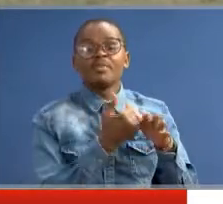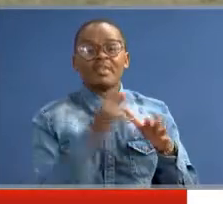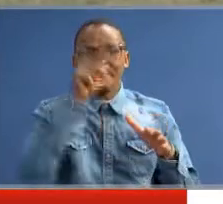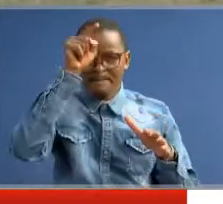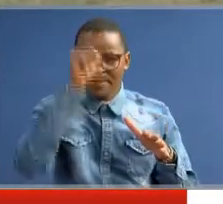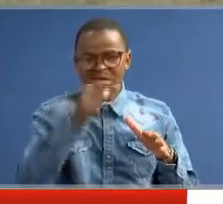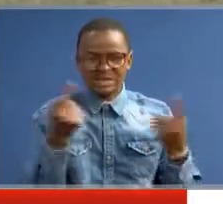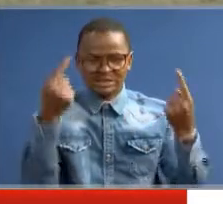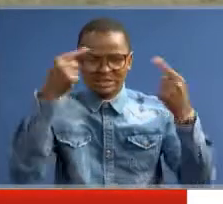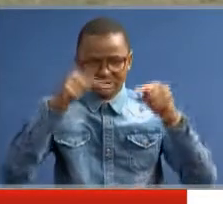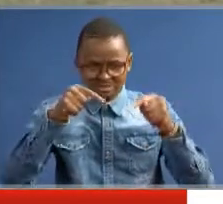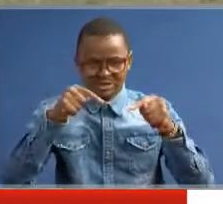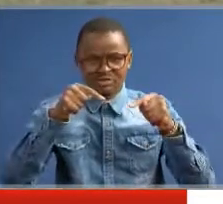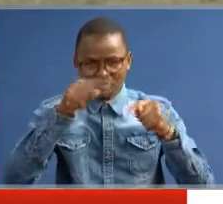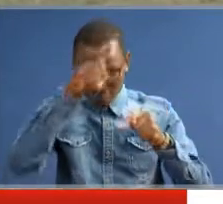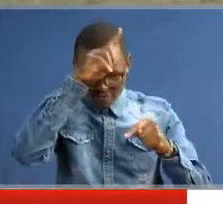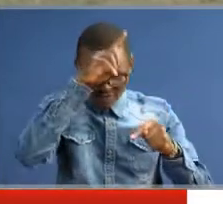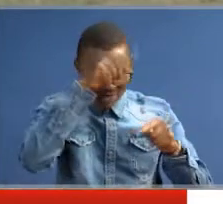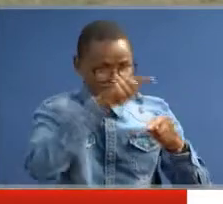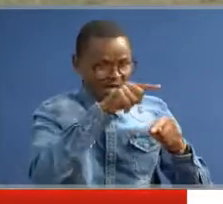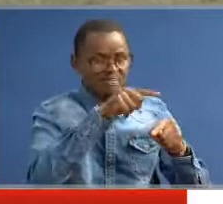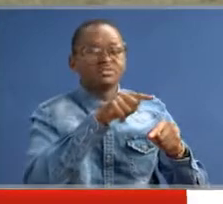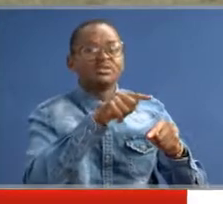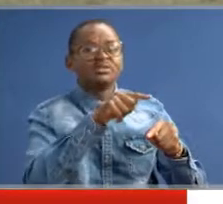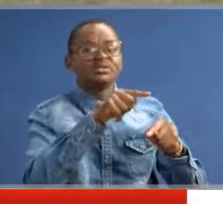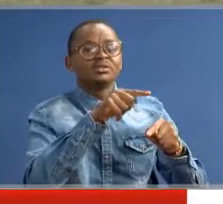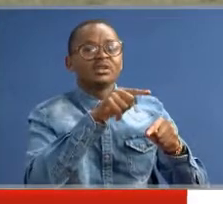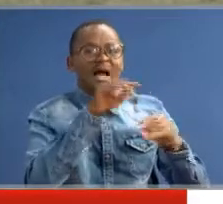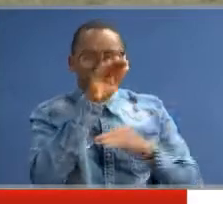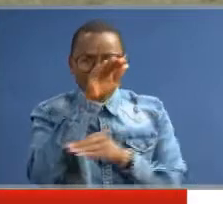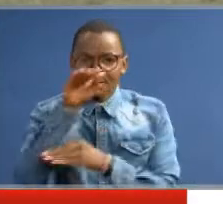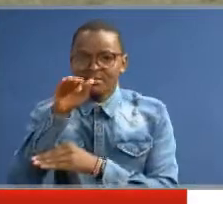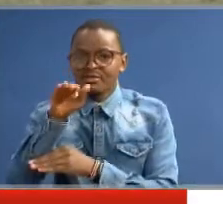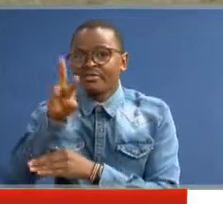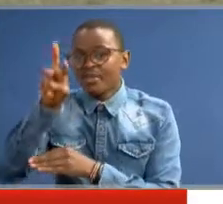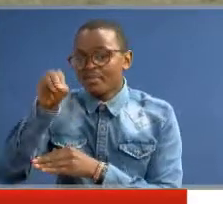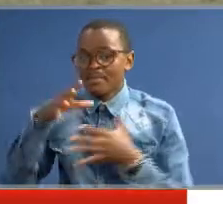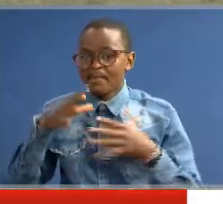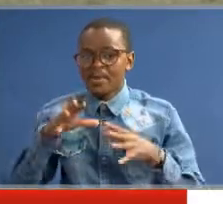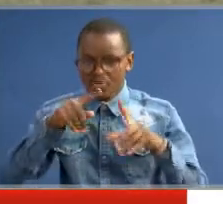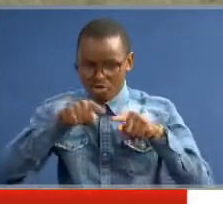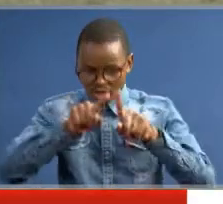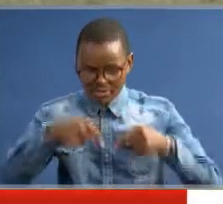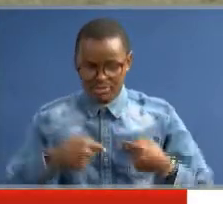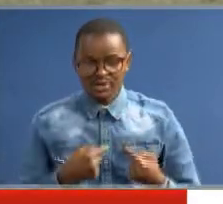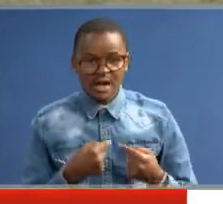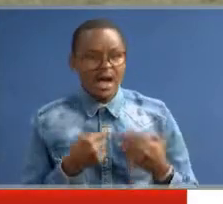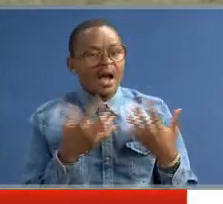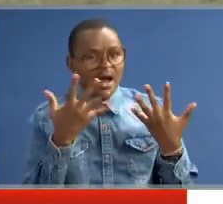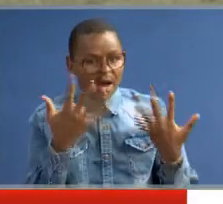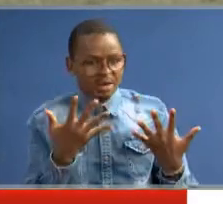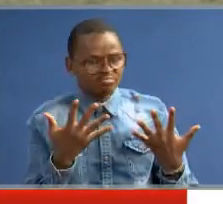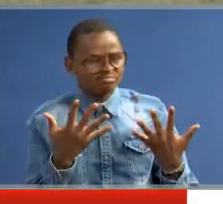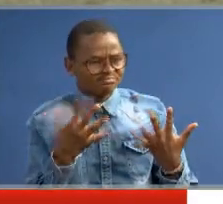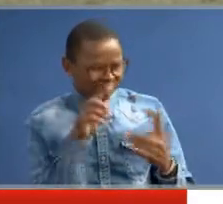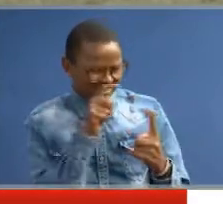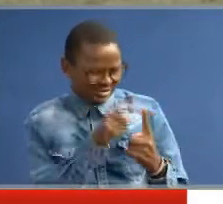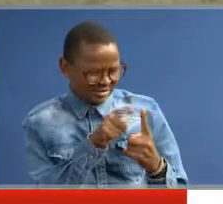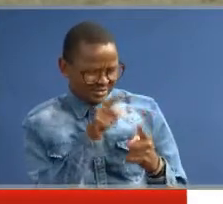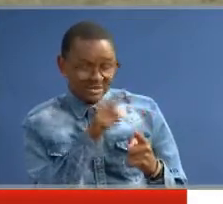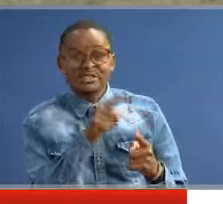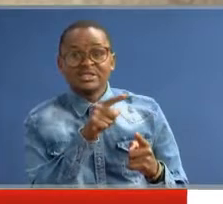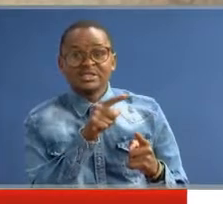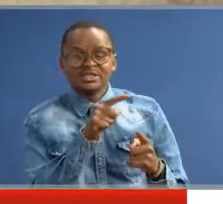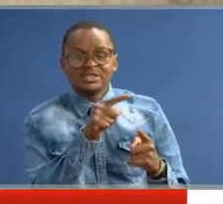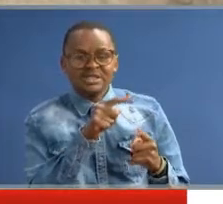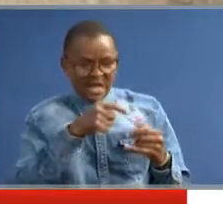to come to the ground, come to the grassroots and ask them, the people themselves, how can you feel this line here on